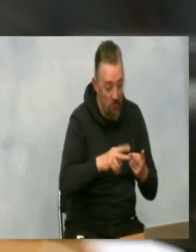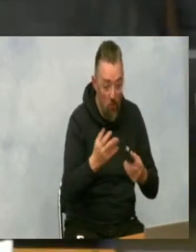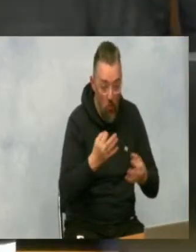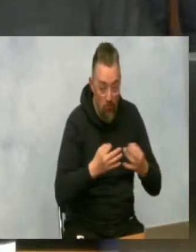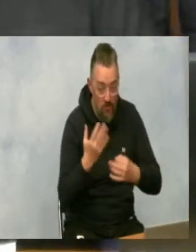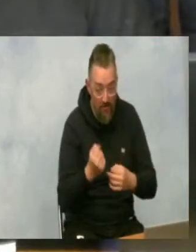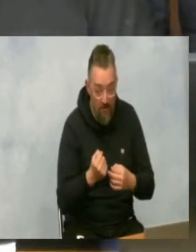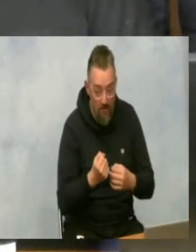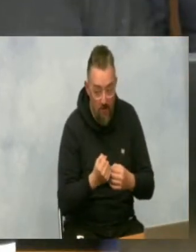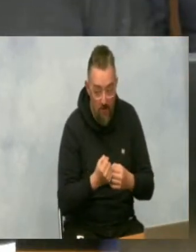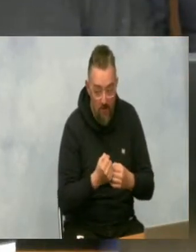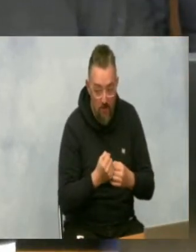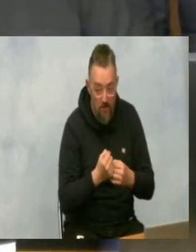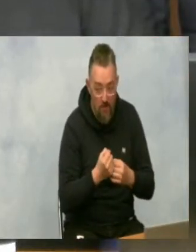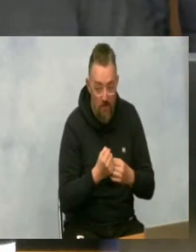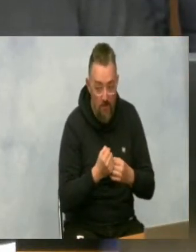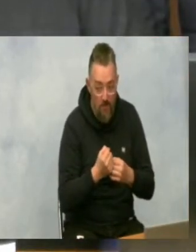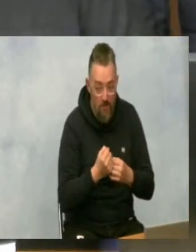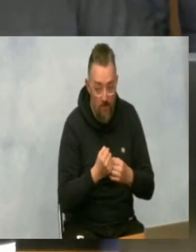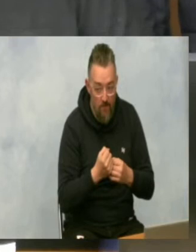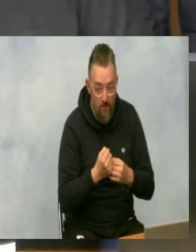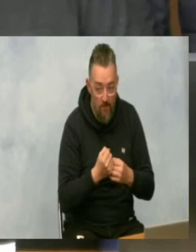questions?